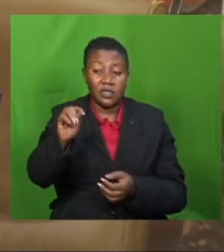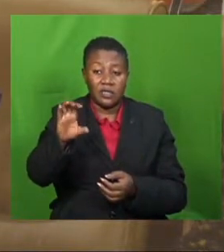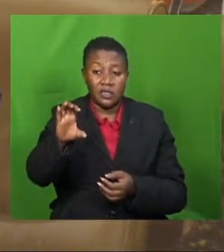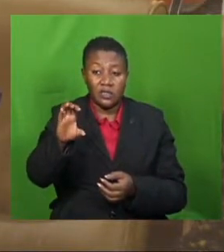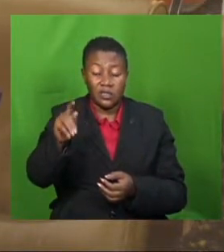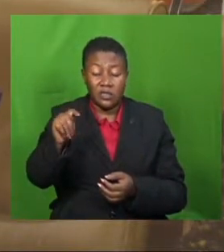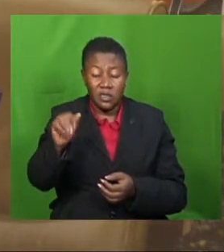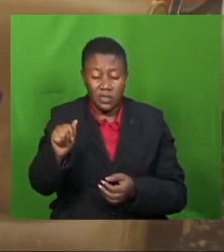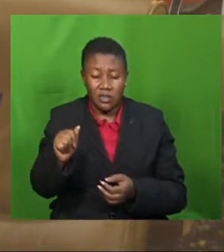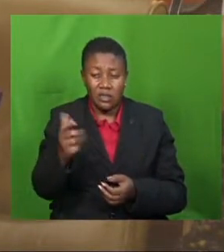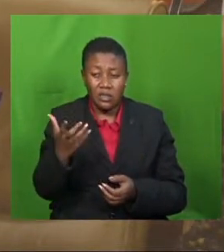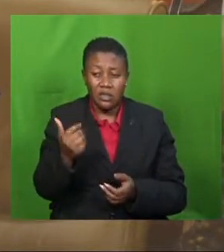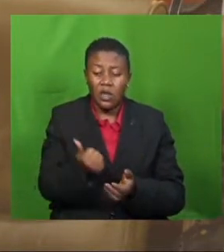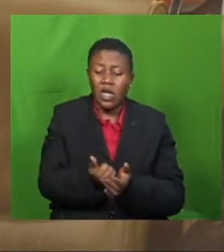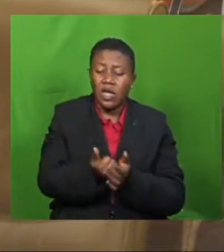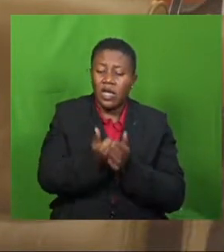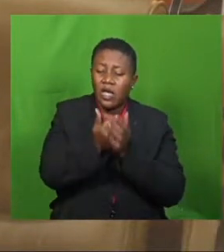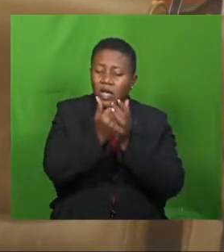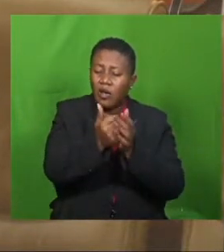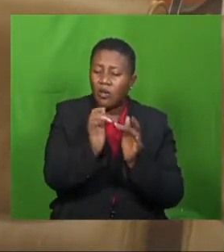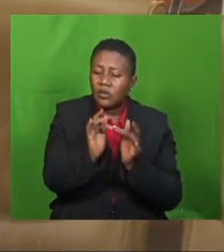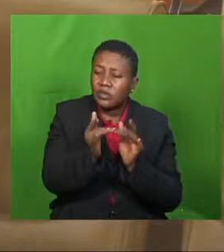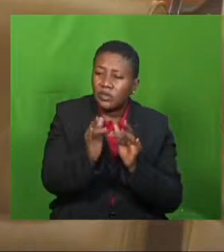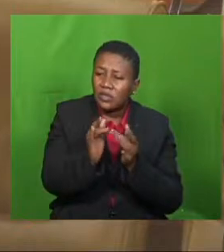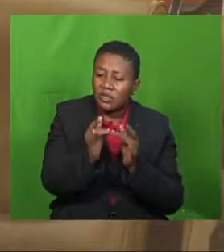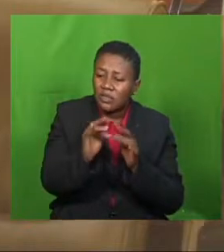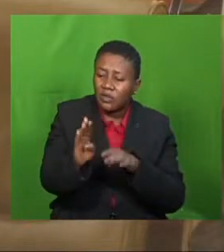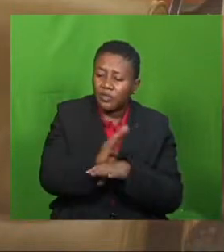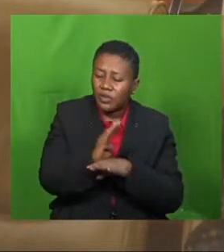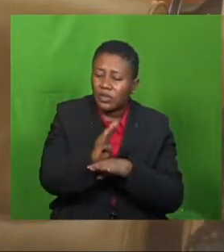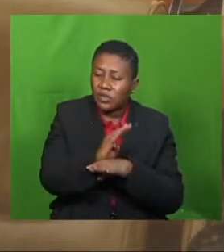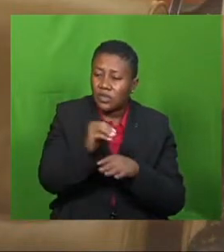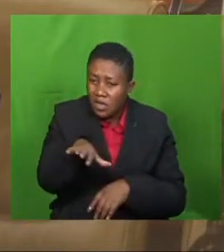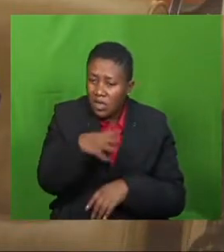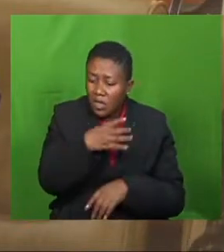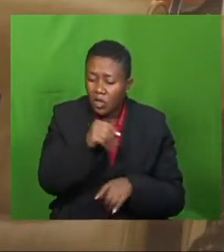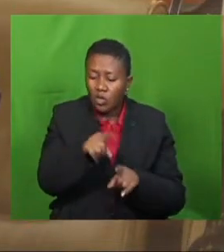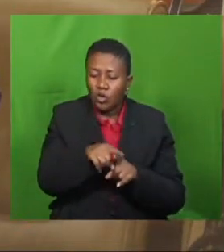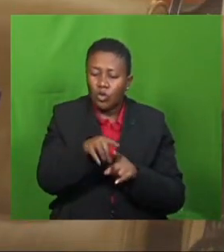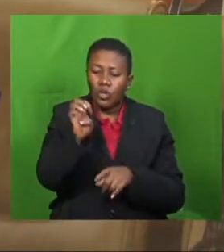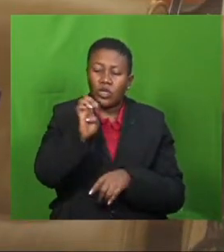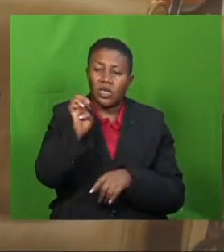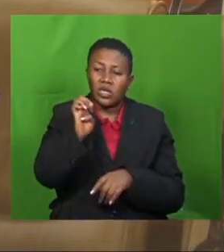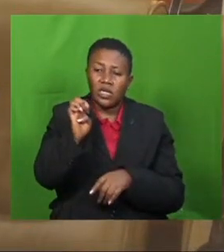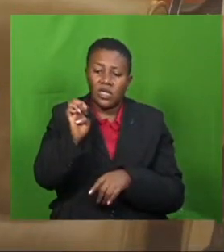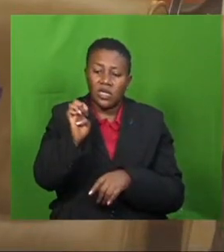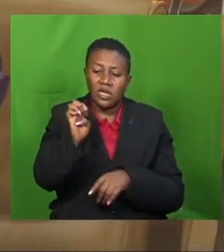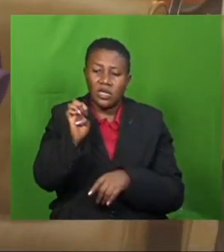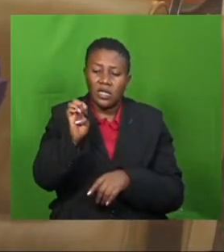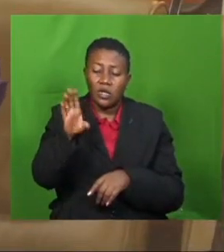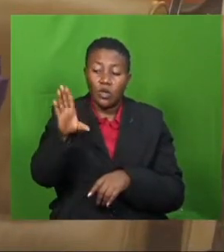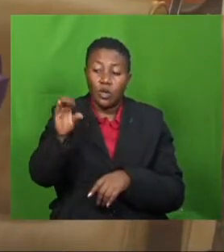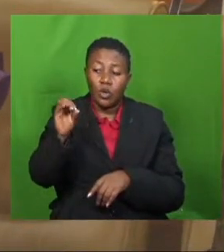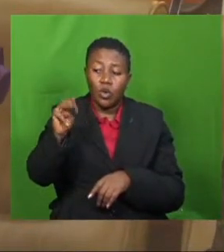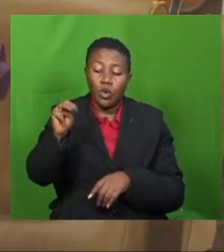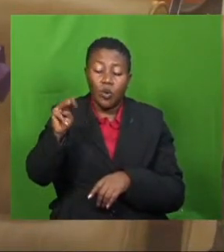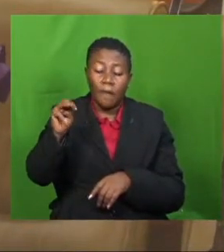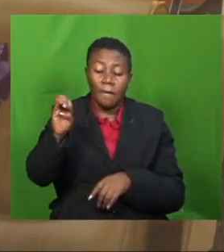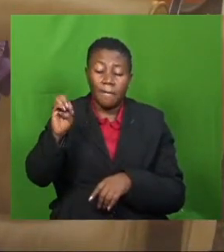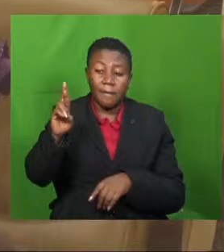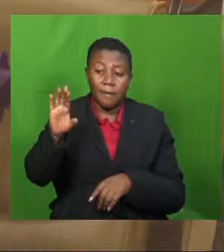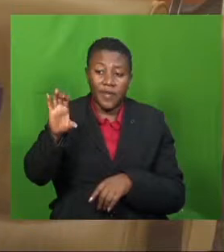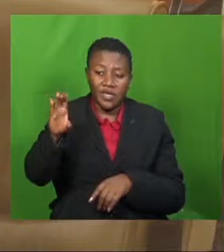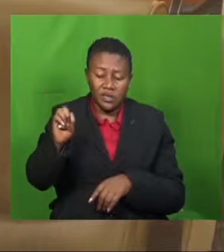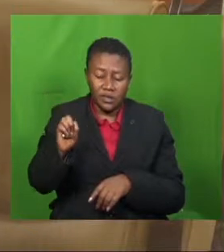growth of digital trade within the continent and e-commerce to a large extent. And